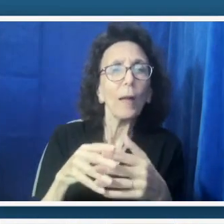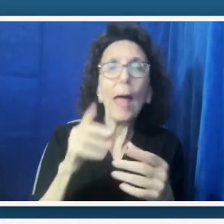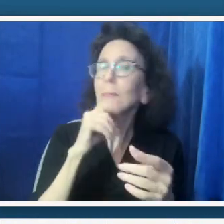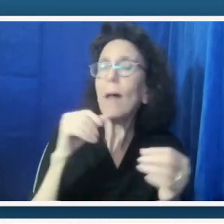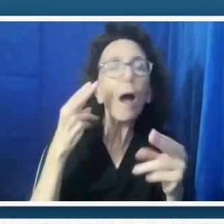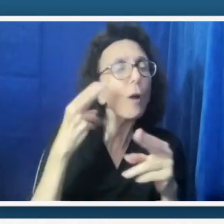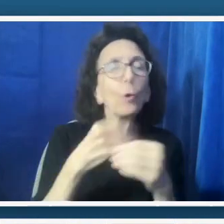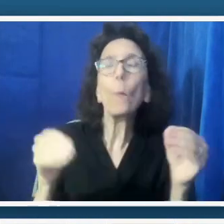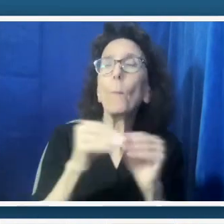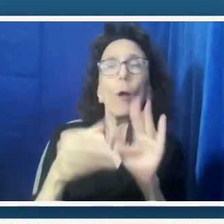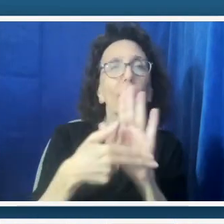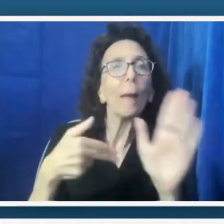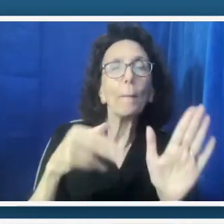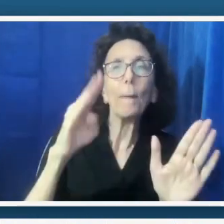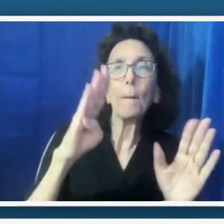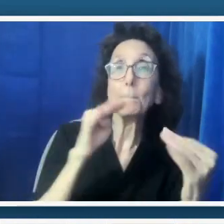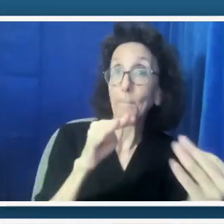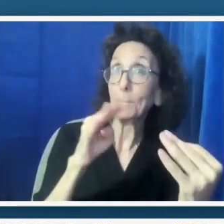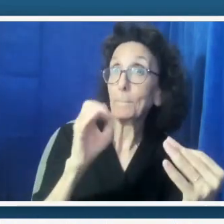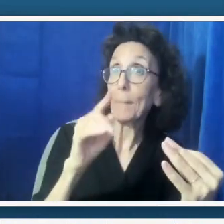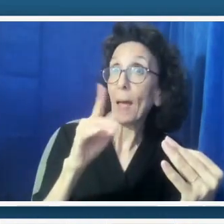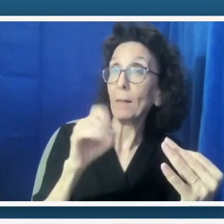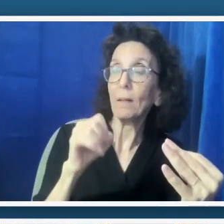massacre rather than a battle.